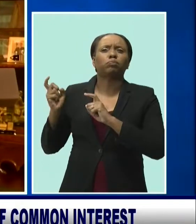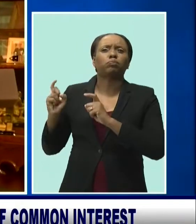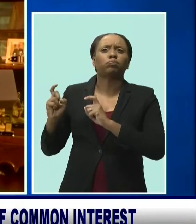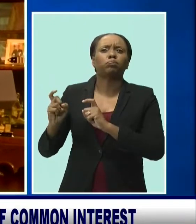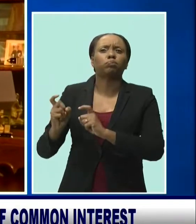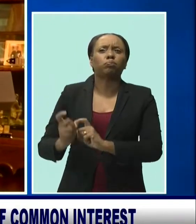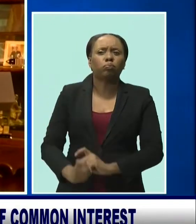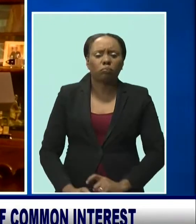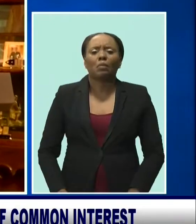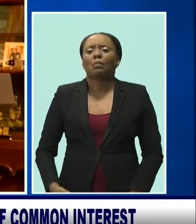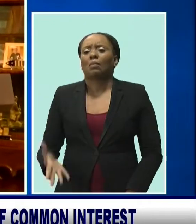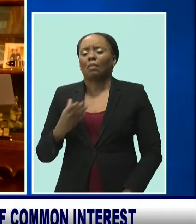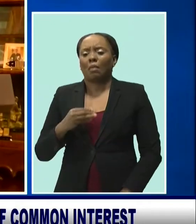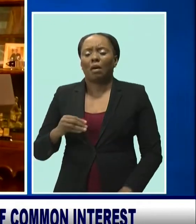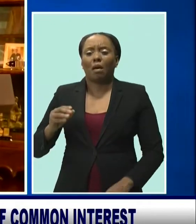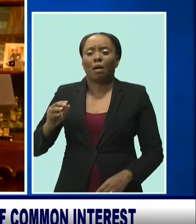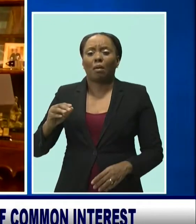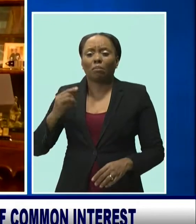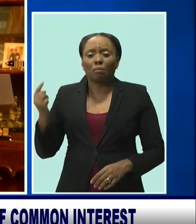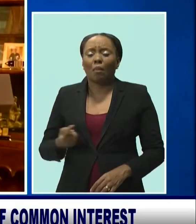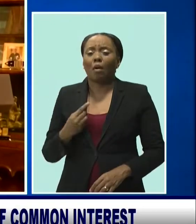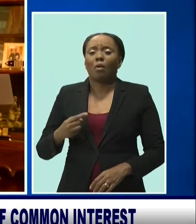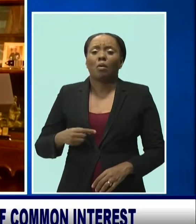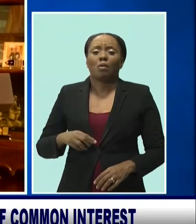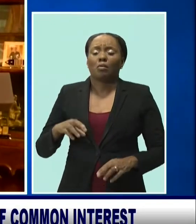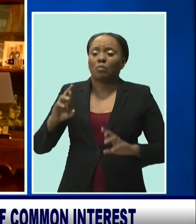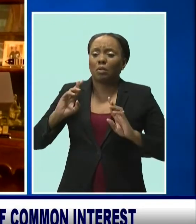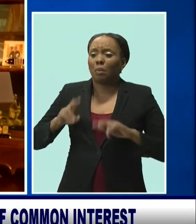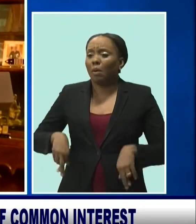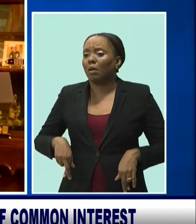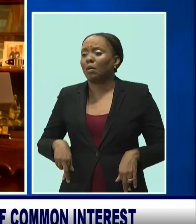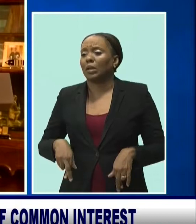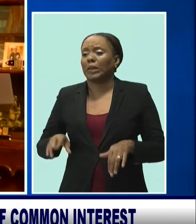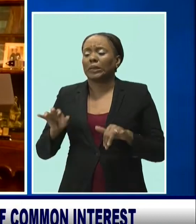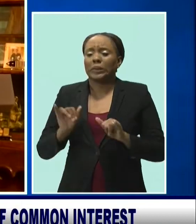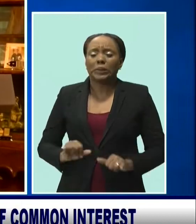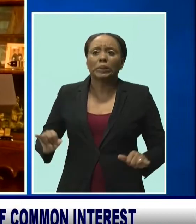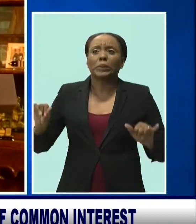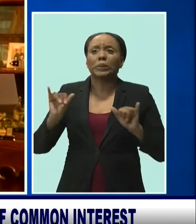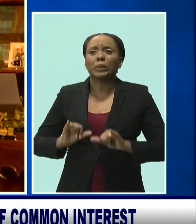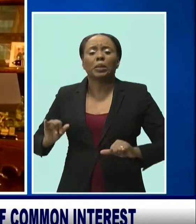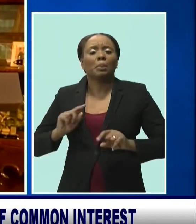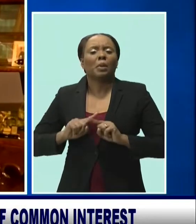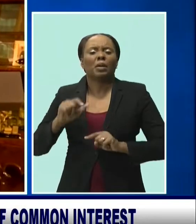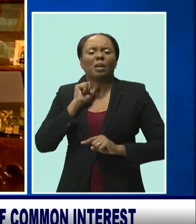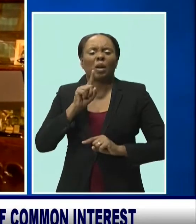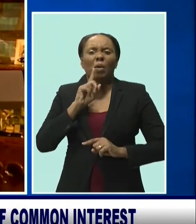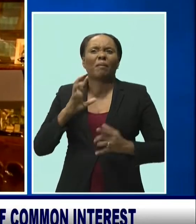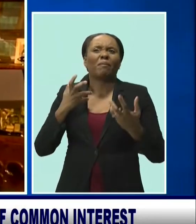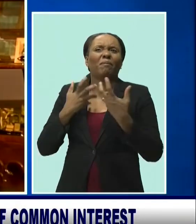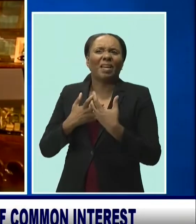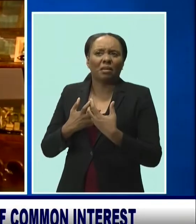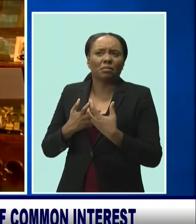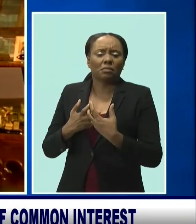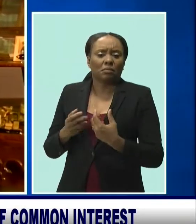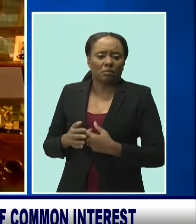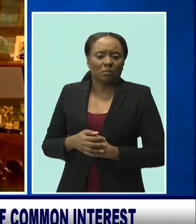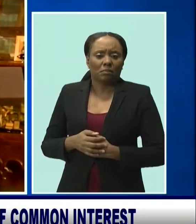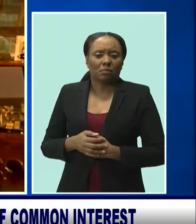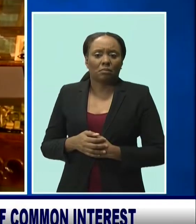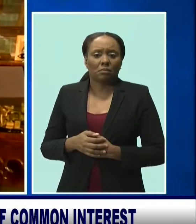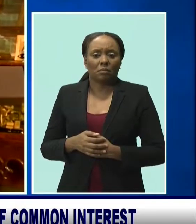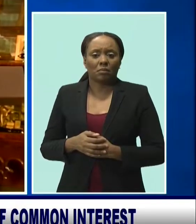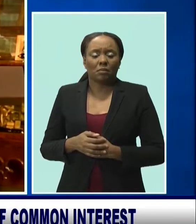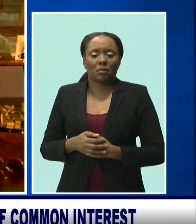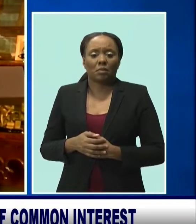and constantly responding to one-size-fits-all prescriptions, from the establishment of the WTO that precluded us from being